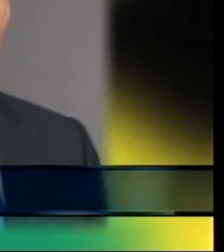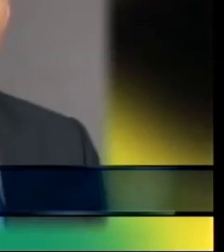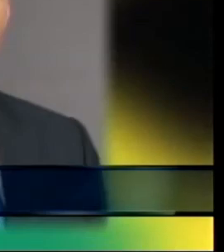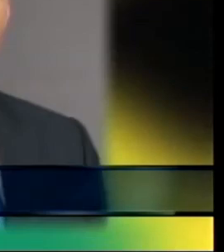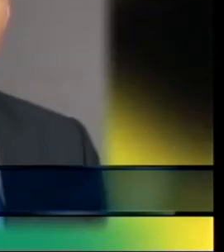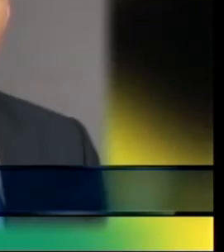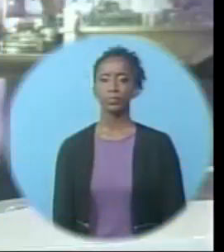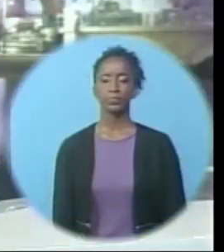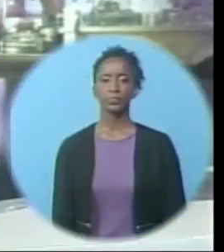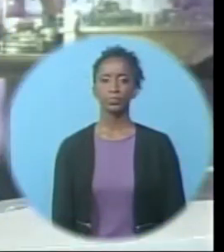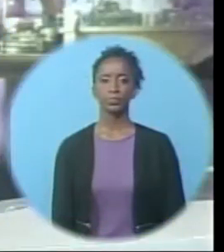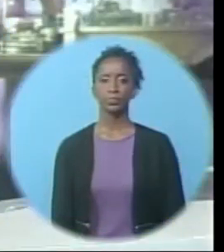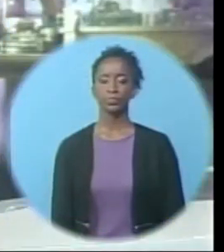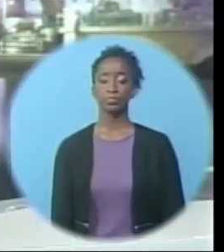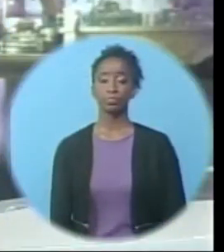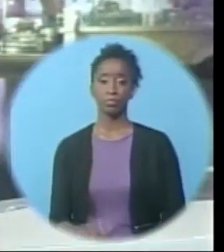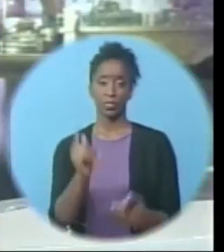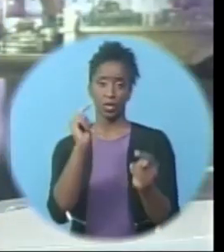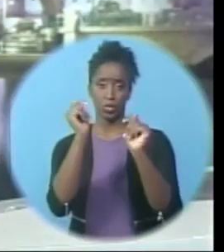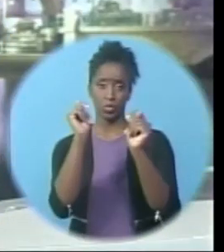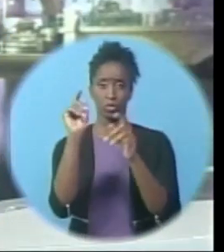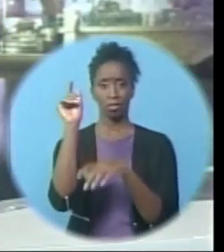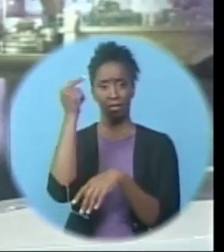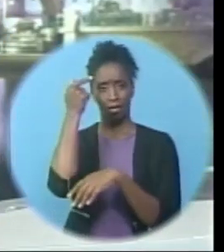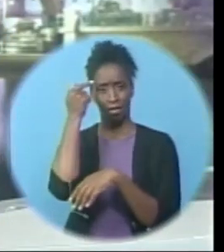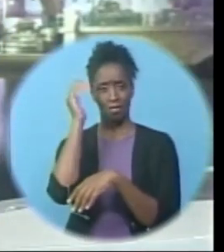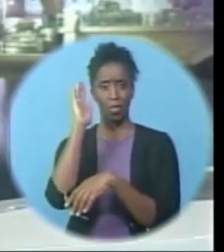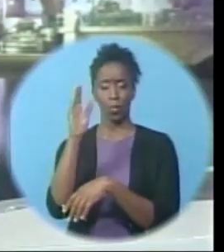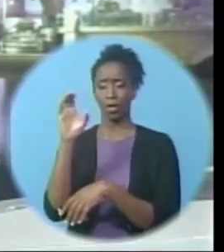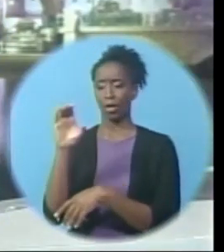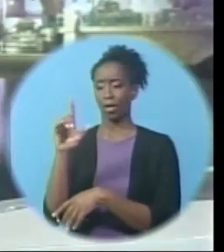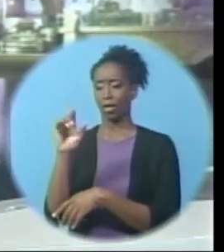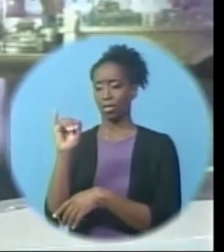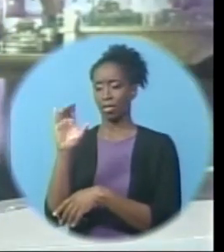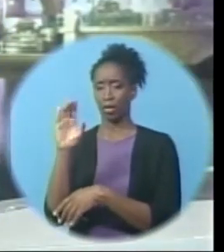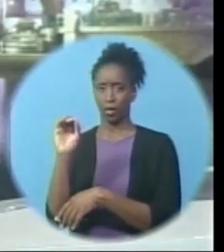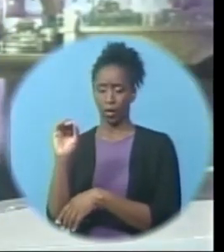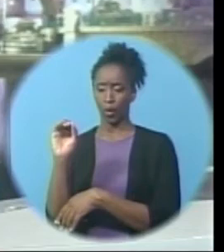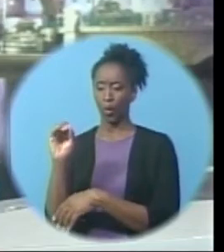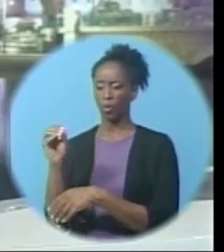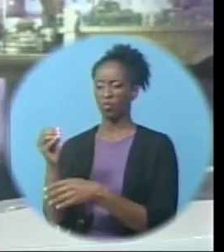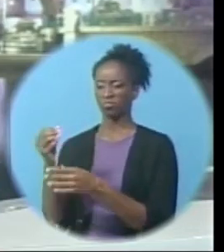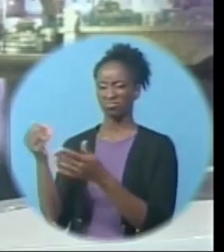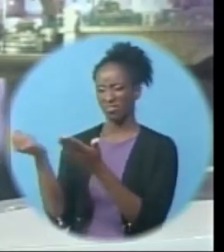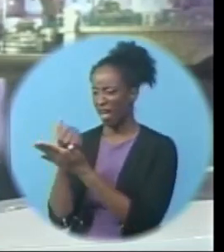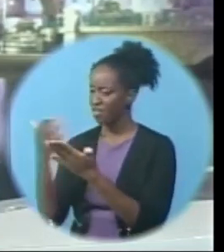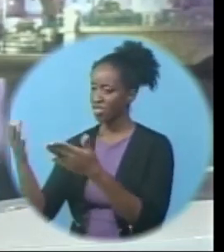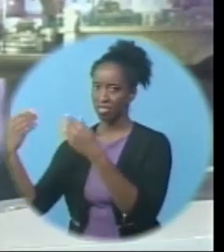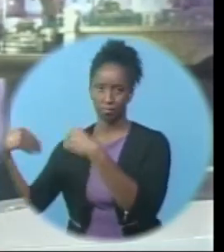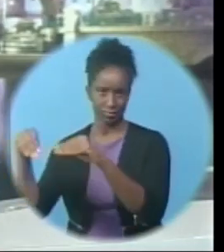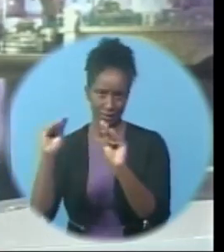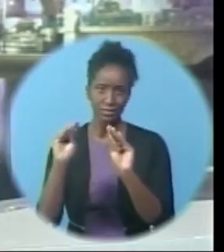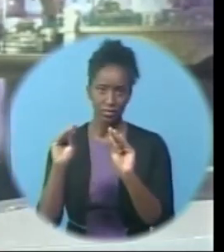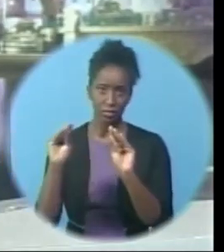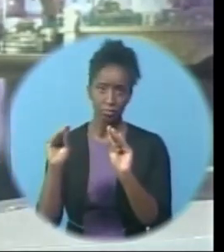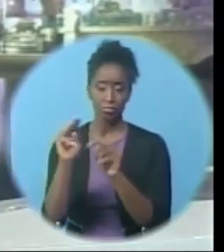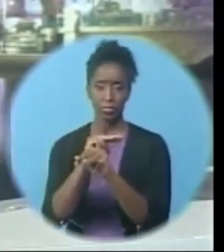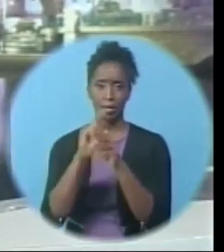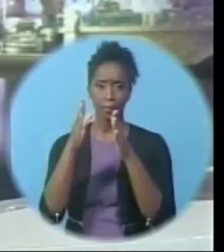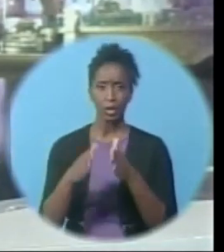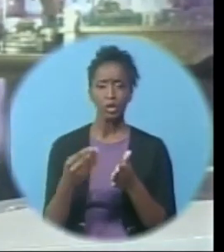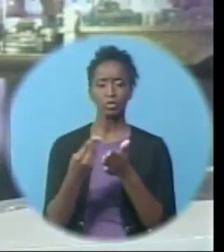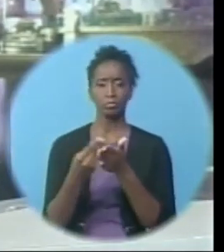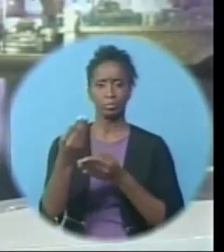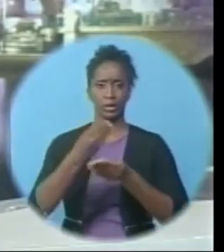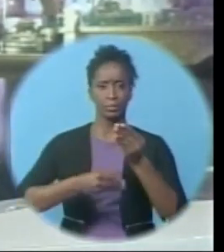incursion. In Trinidad and Tobago government says CLICO will be dissolved. This was made clear by Minister of Finance